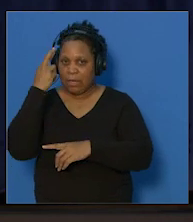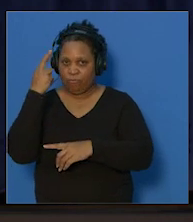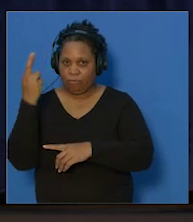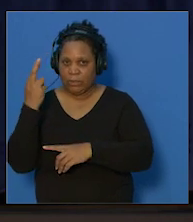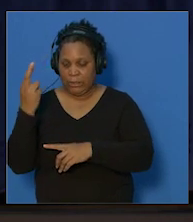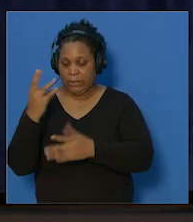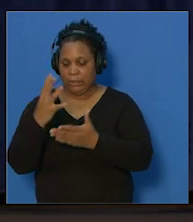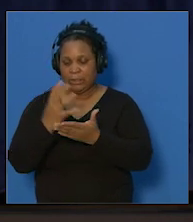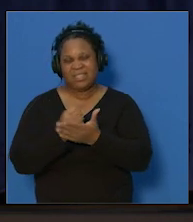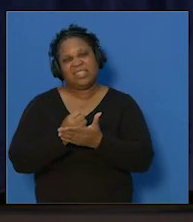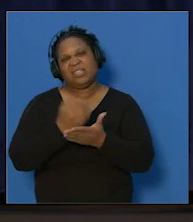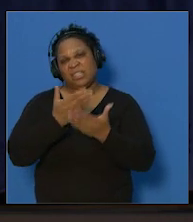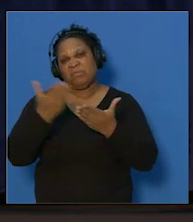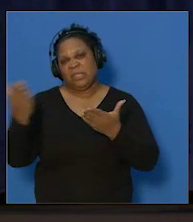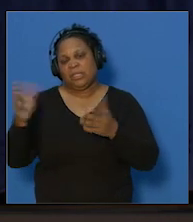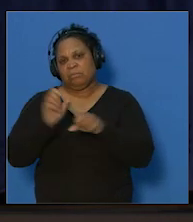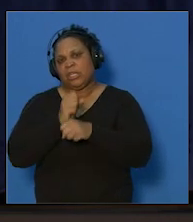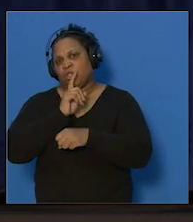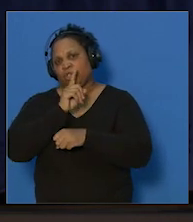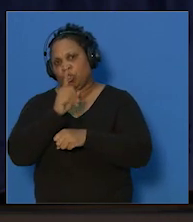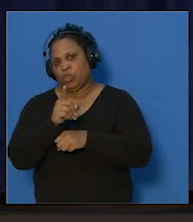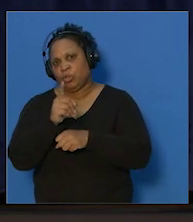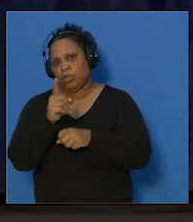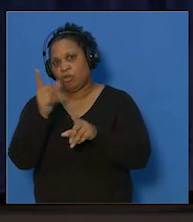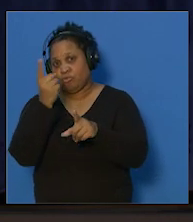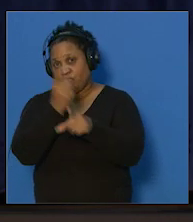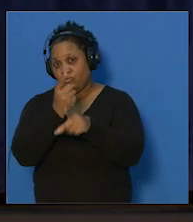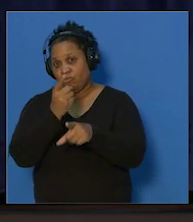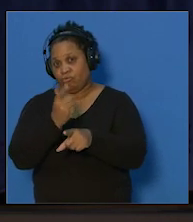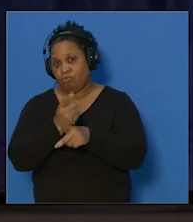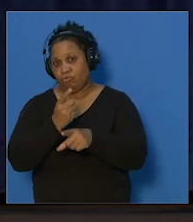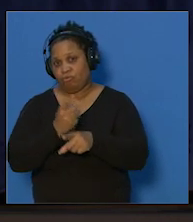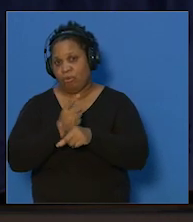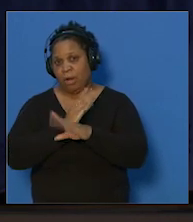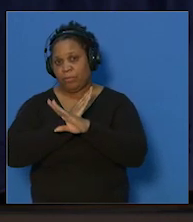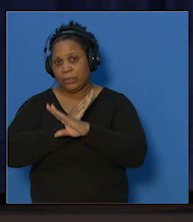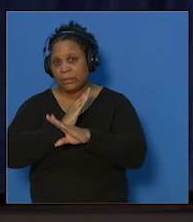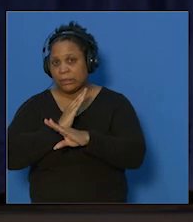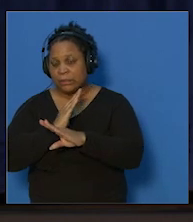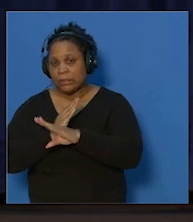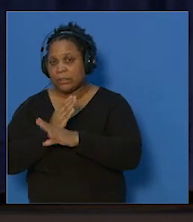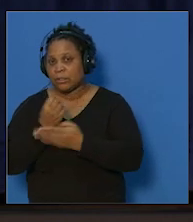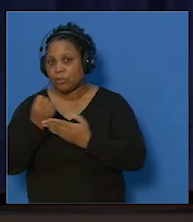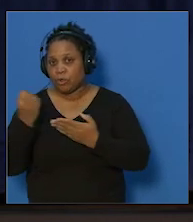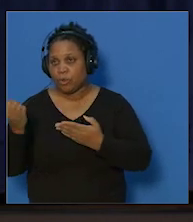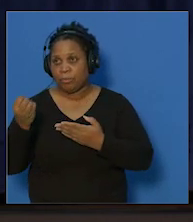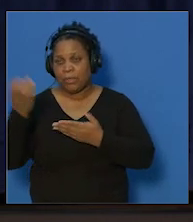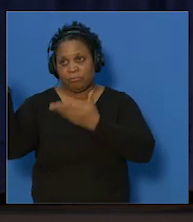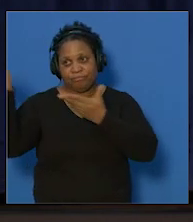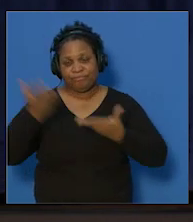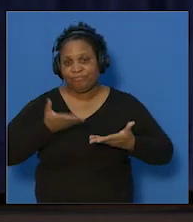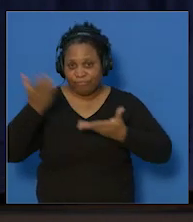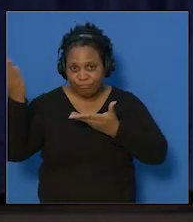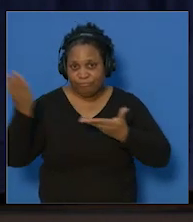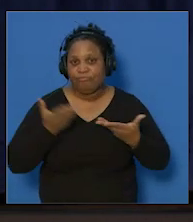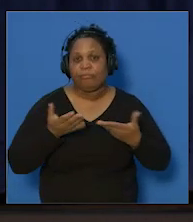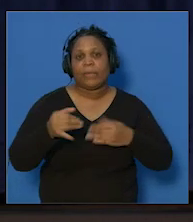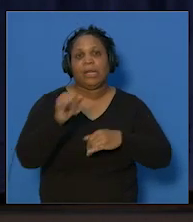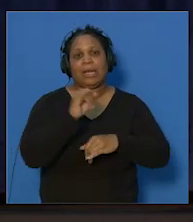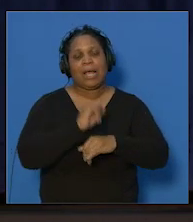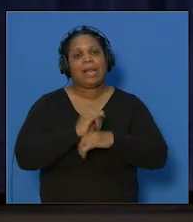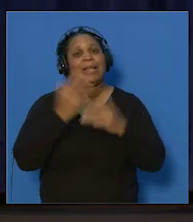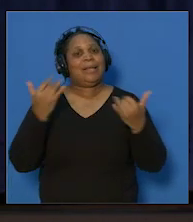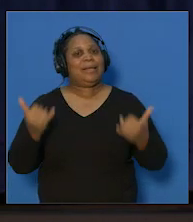certain items insofar as making sure that we got the correct personal protective equipment and other things that are coming to the island. Now that we're in a